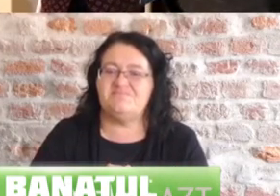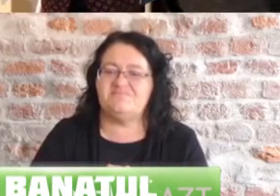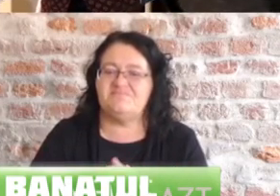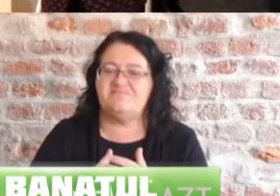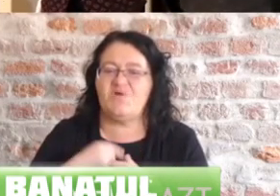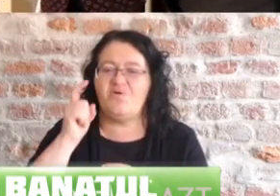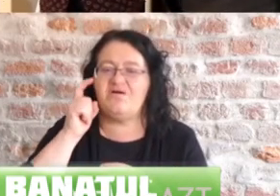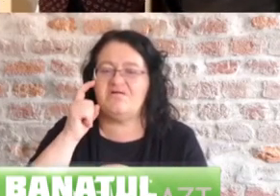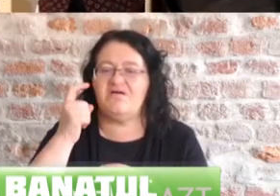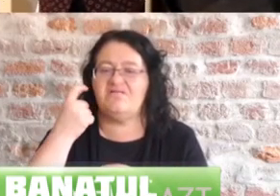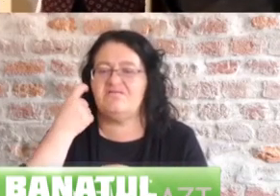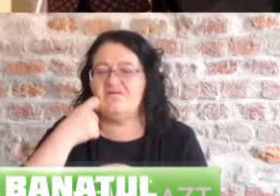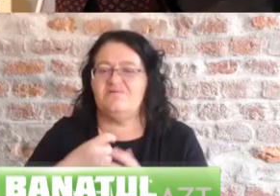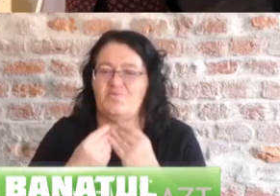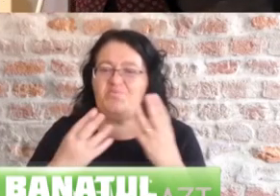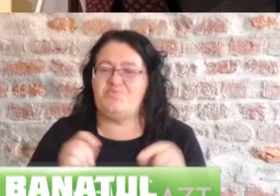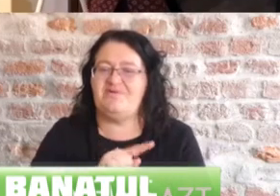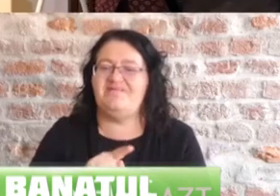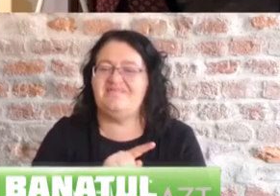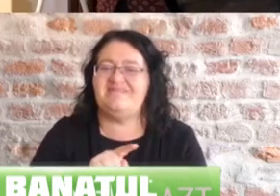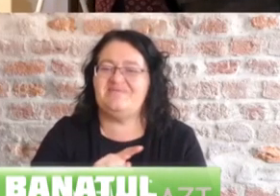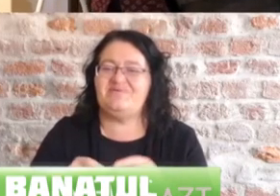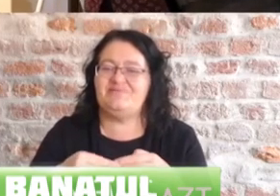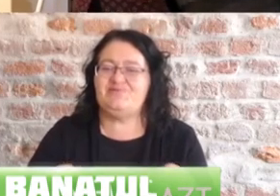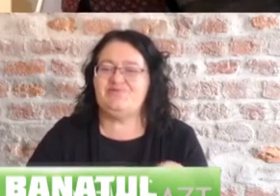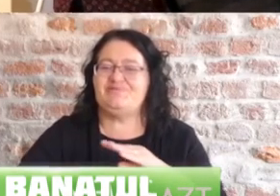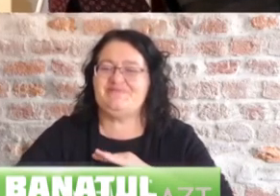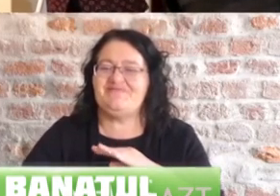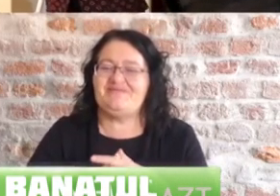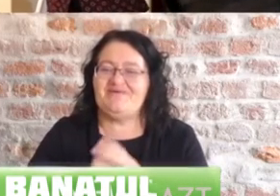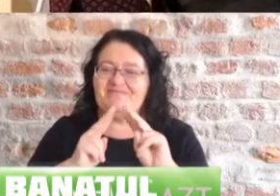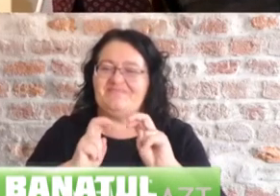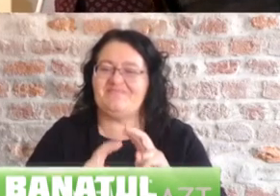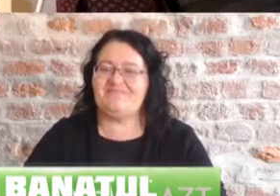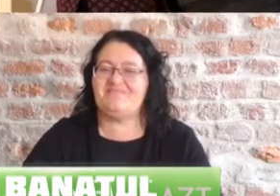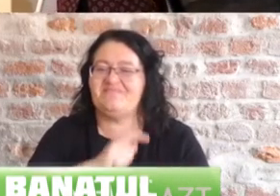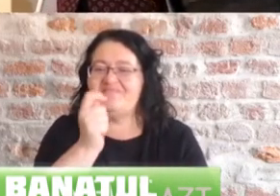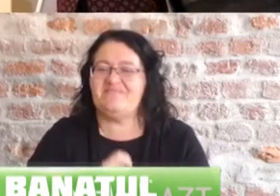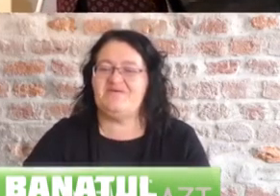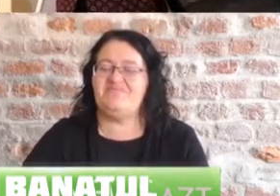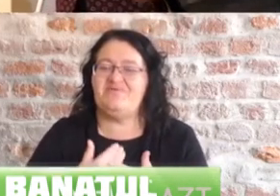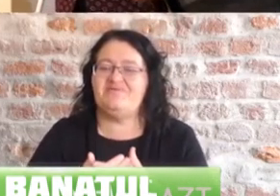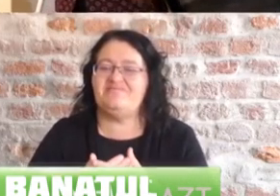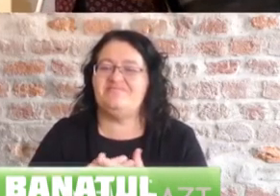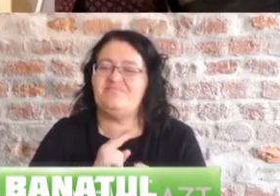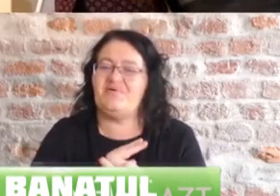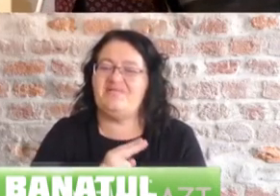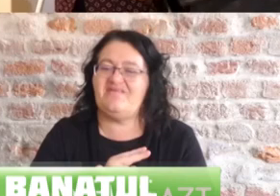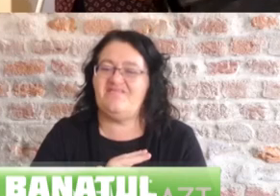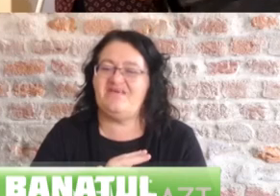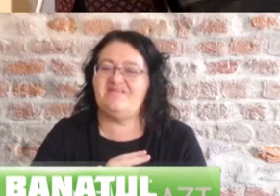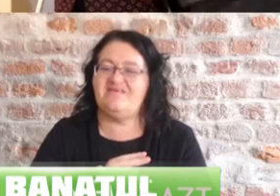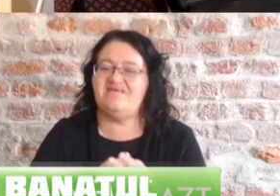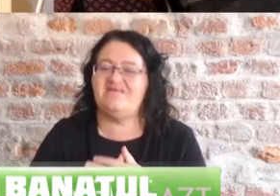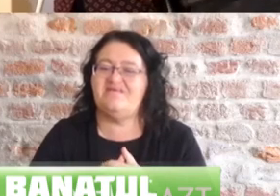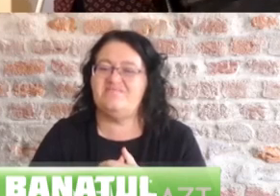I think I have not much time. The jury searched for projects that meet all of the